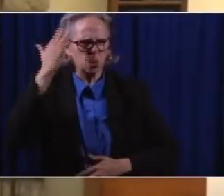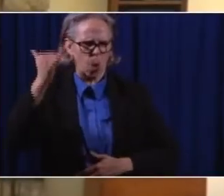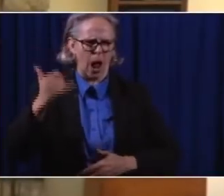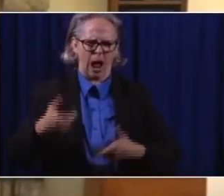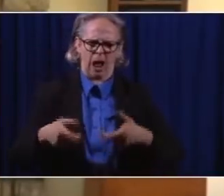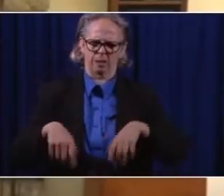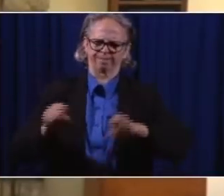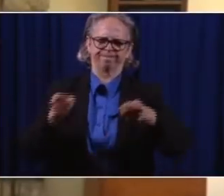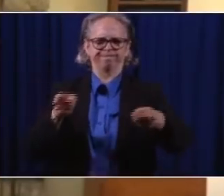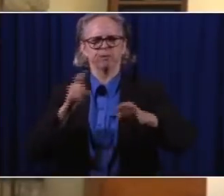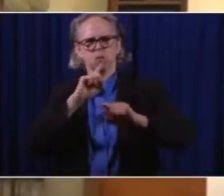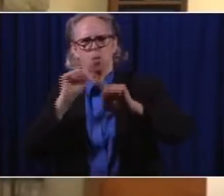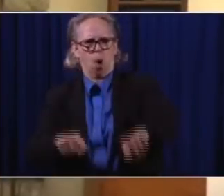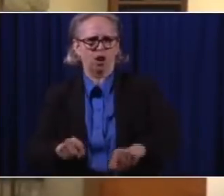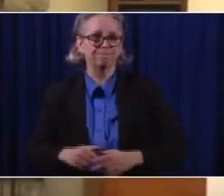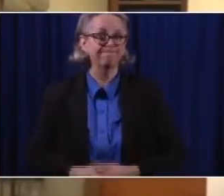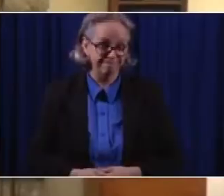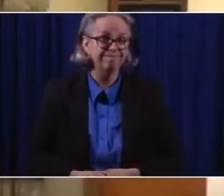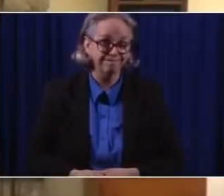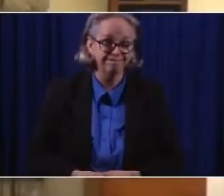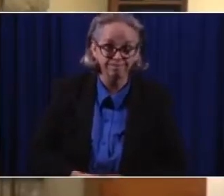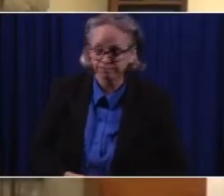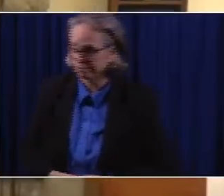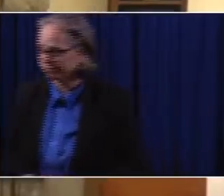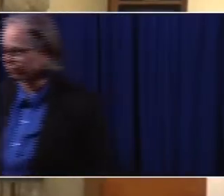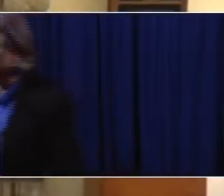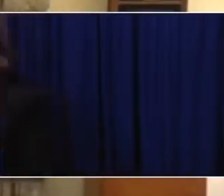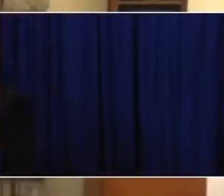Next question is from Alex Ebert at Bloomberg.